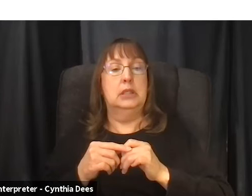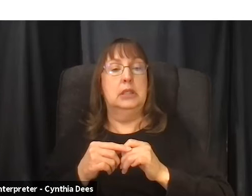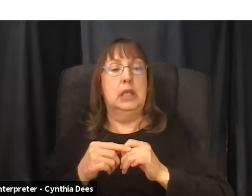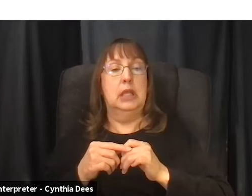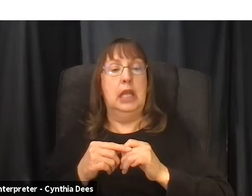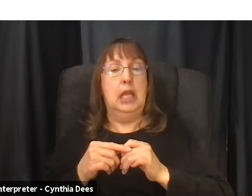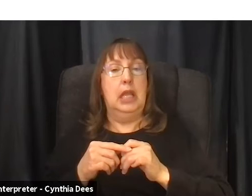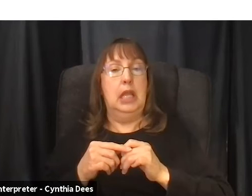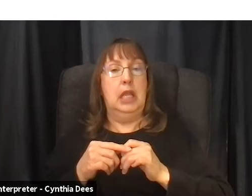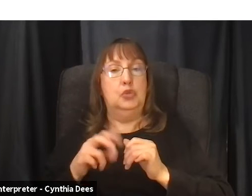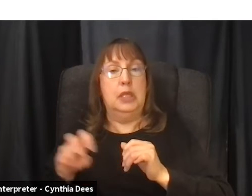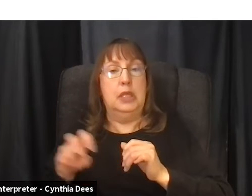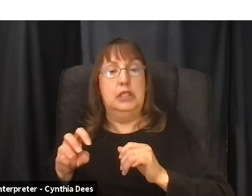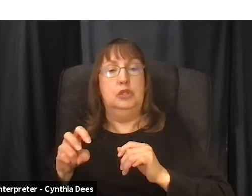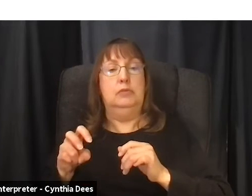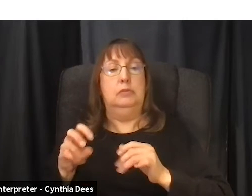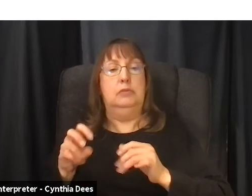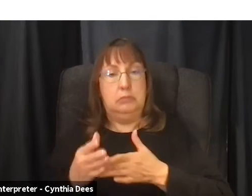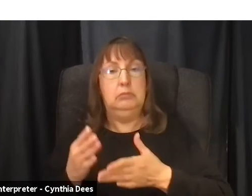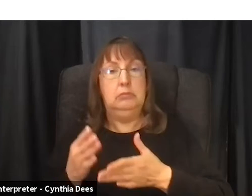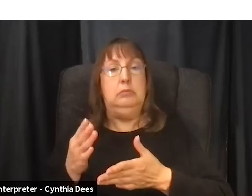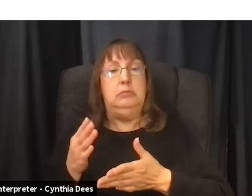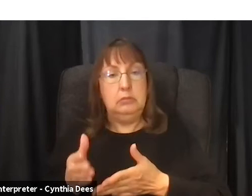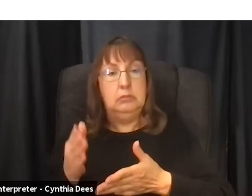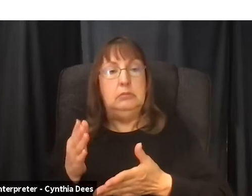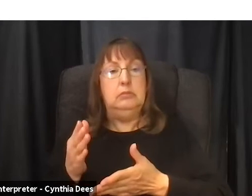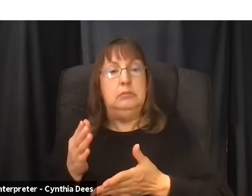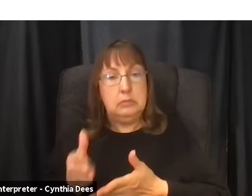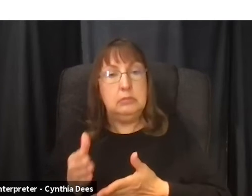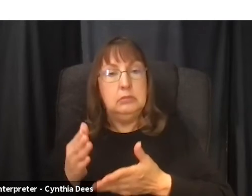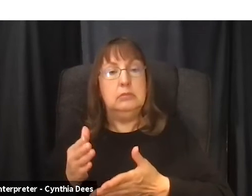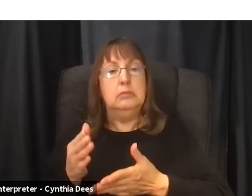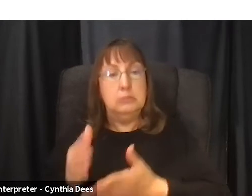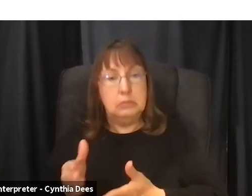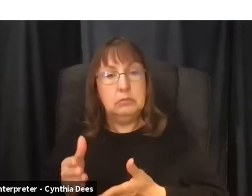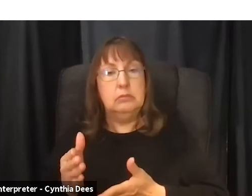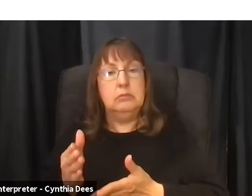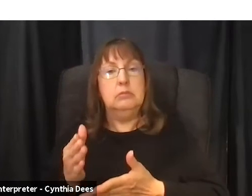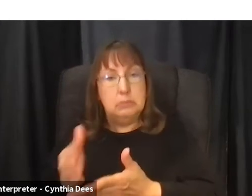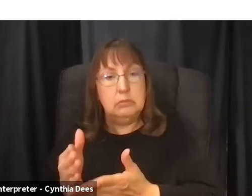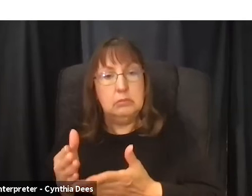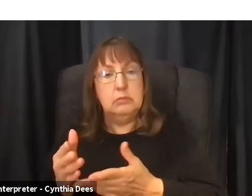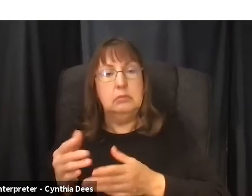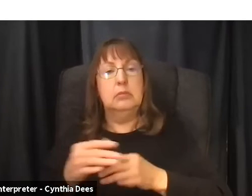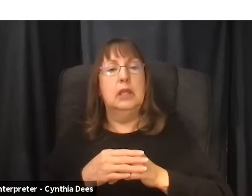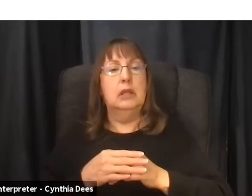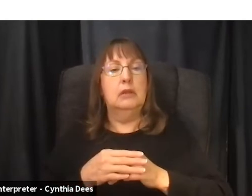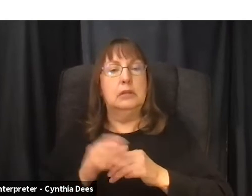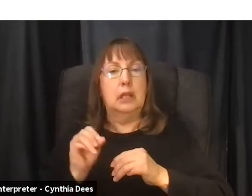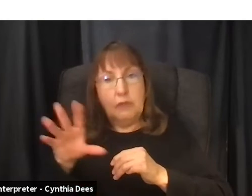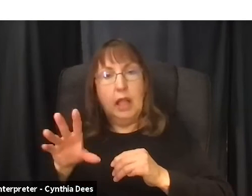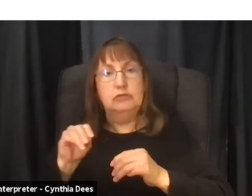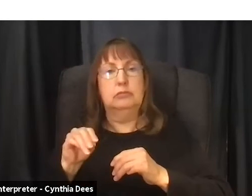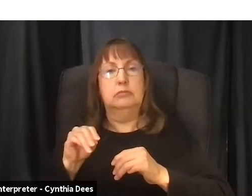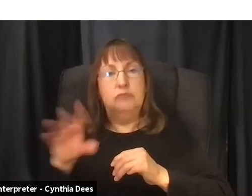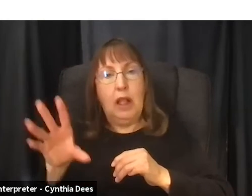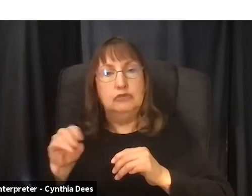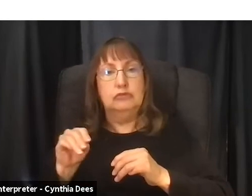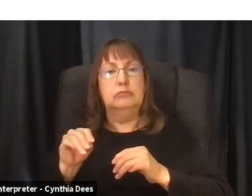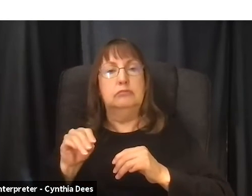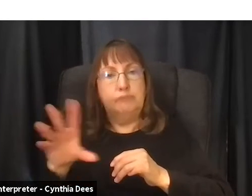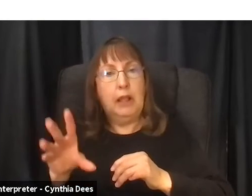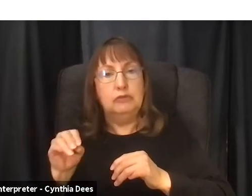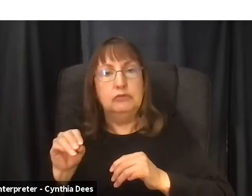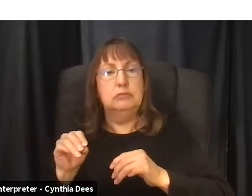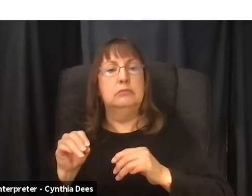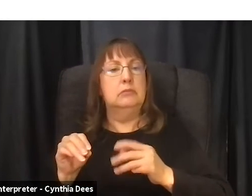transitions much more choppily. It's not loading smoothly. Things are flashing and jolting.